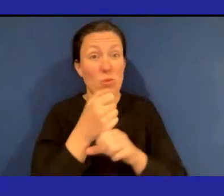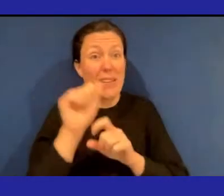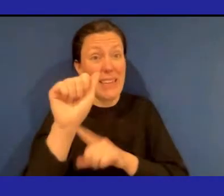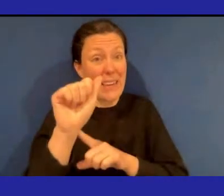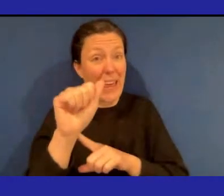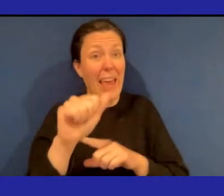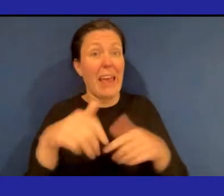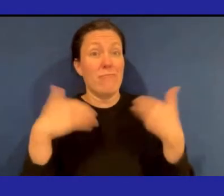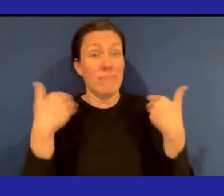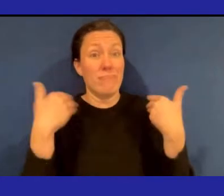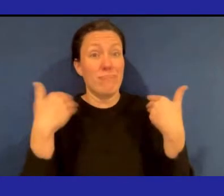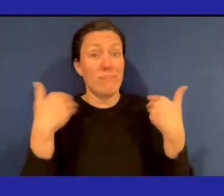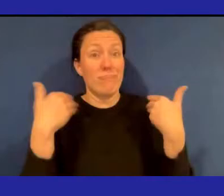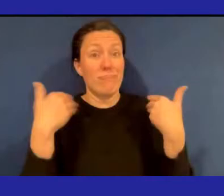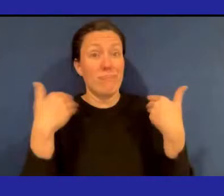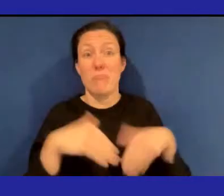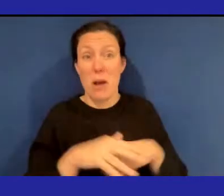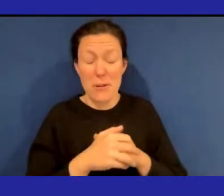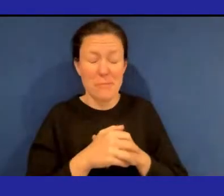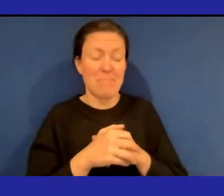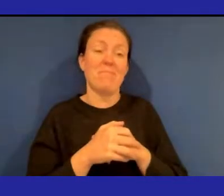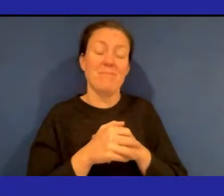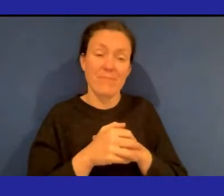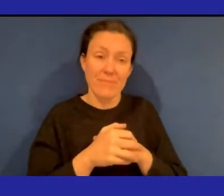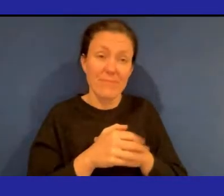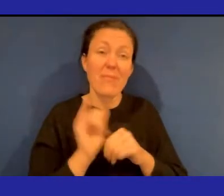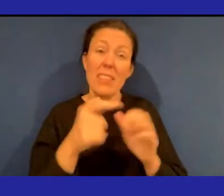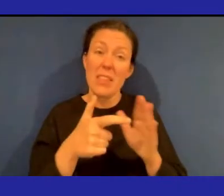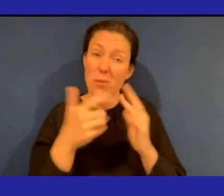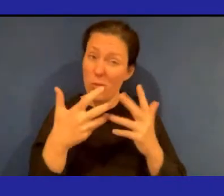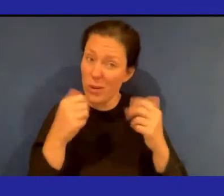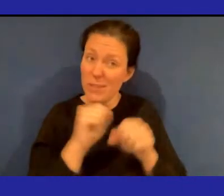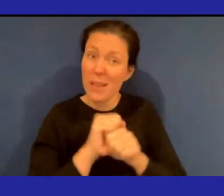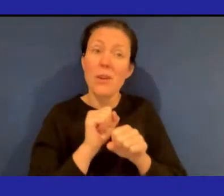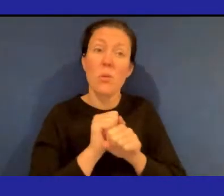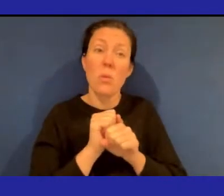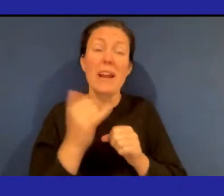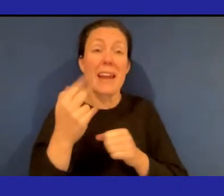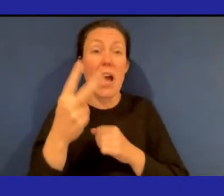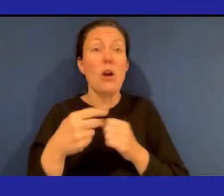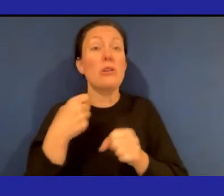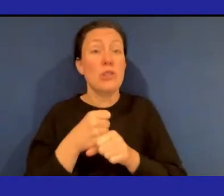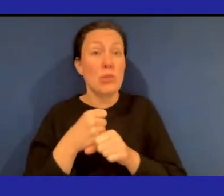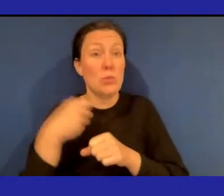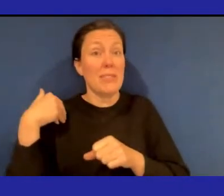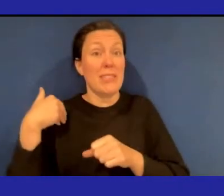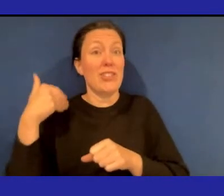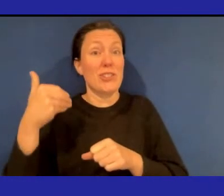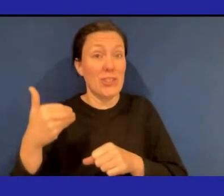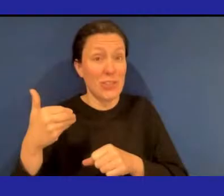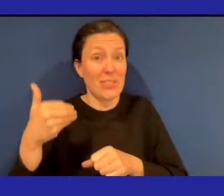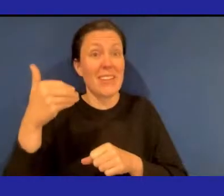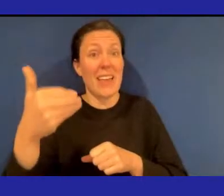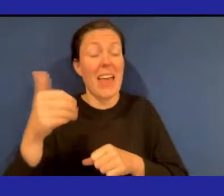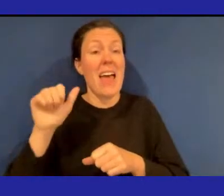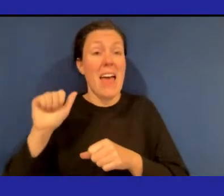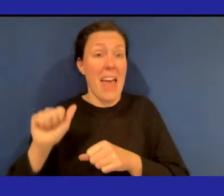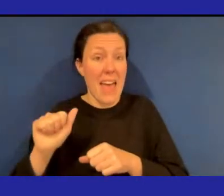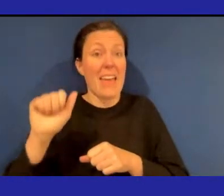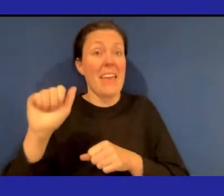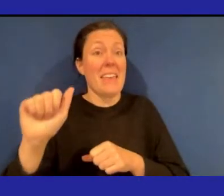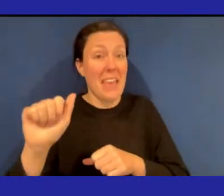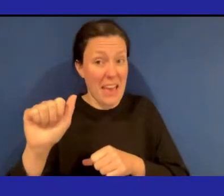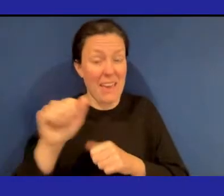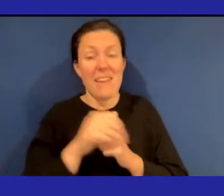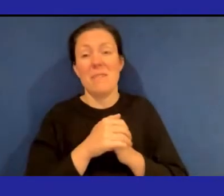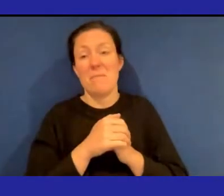leapfrog. That's work. Yes. And now that it's 2 years in a row, and you'll remember that Neil, when he